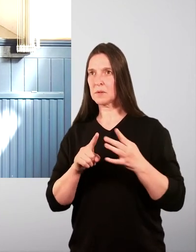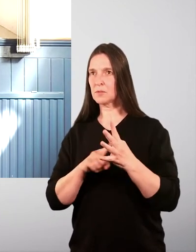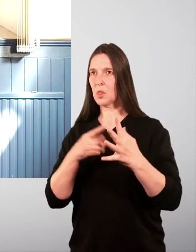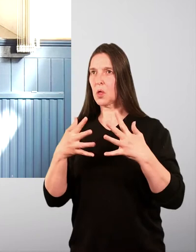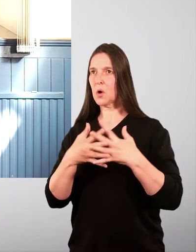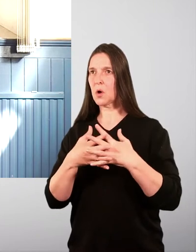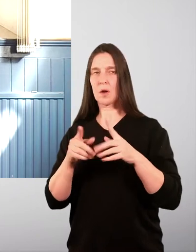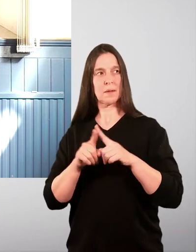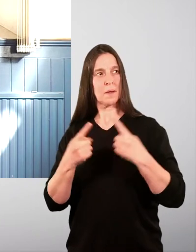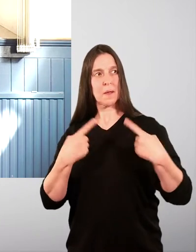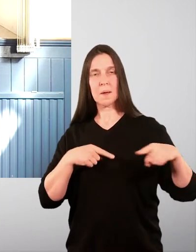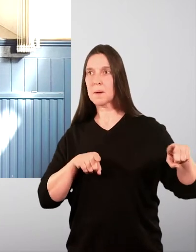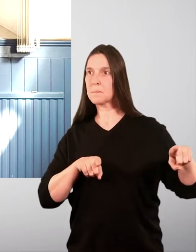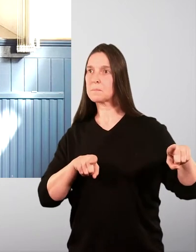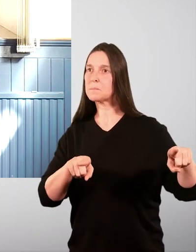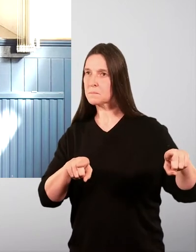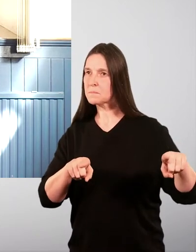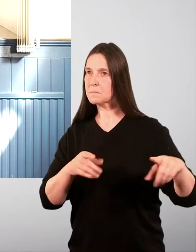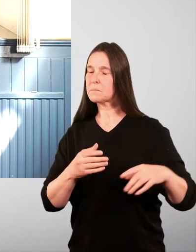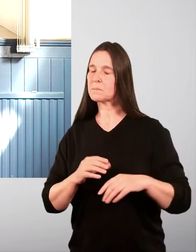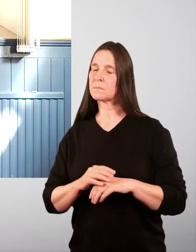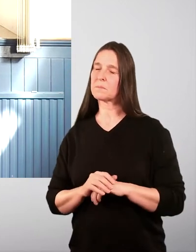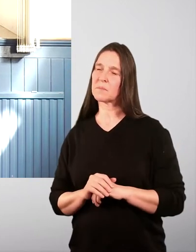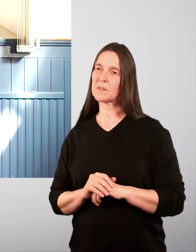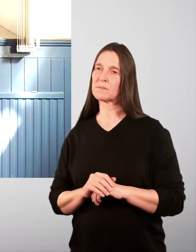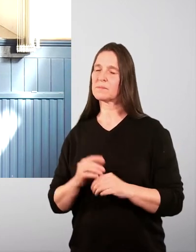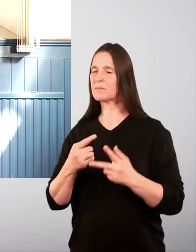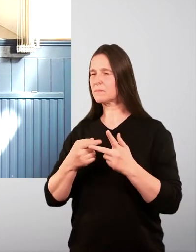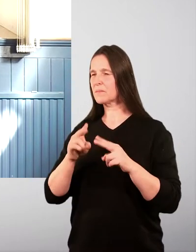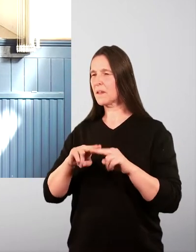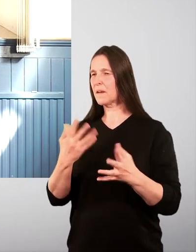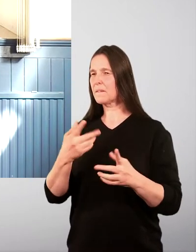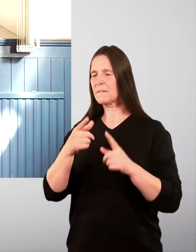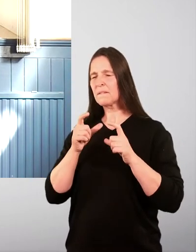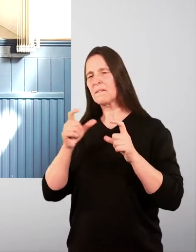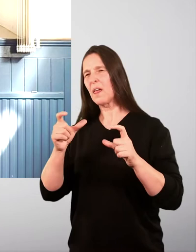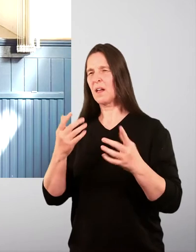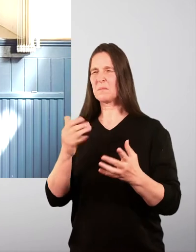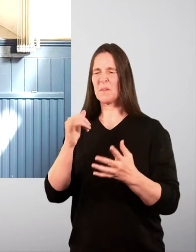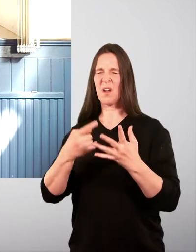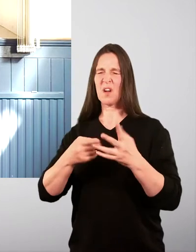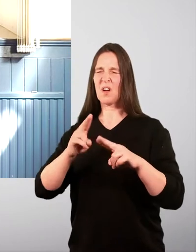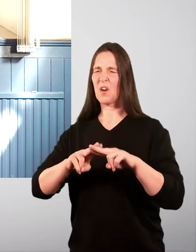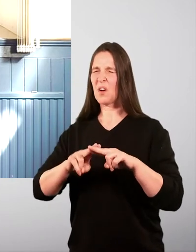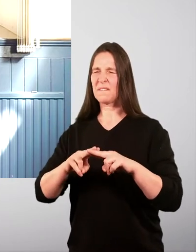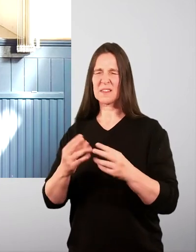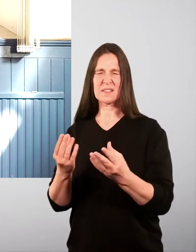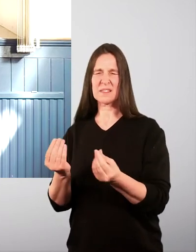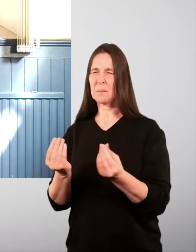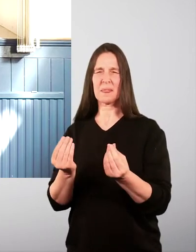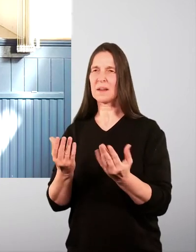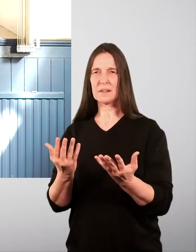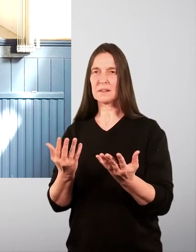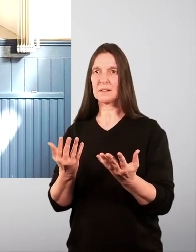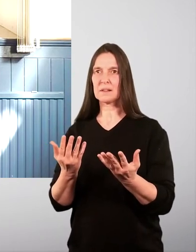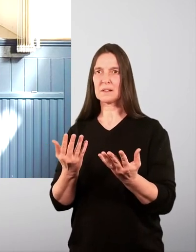it's a defensive term. And it can't be confused with anything else. If you shout, "Get off," it may be confused with something